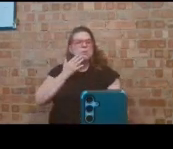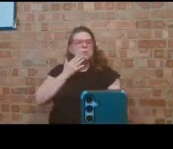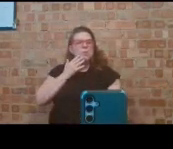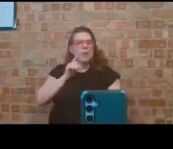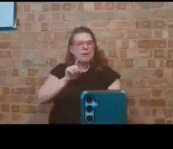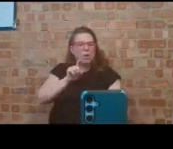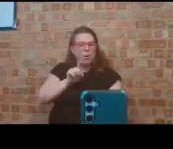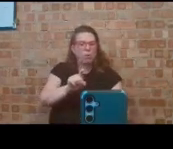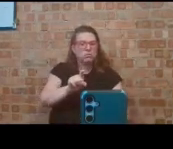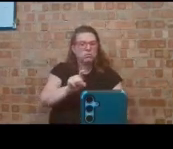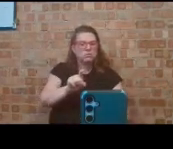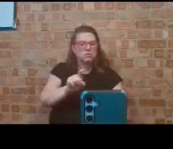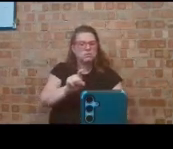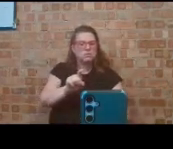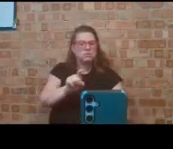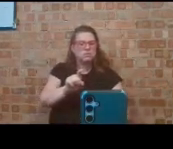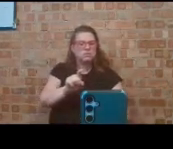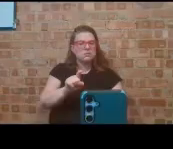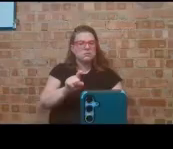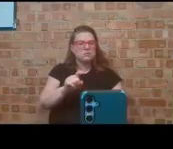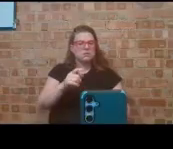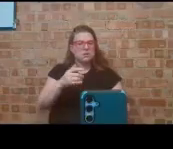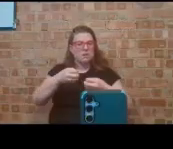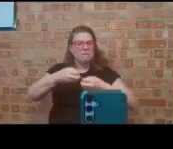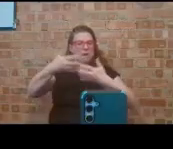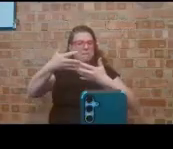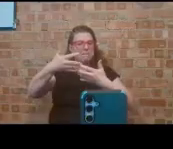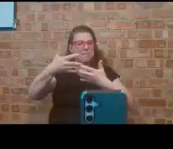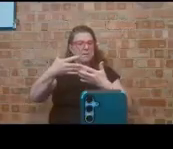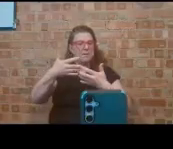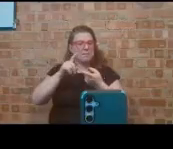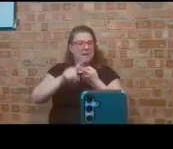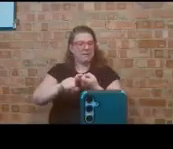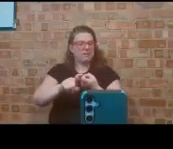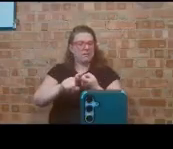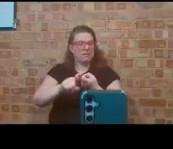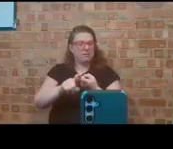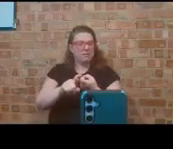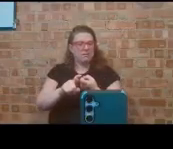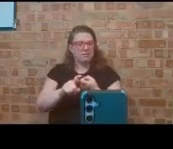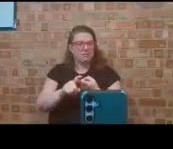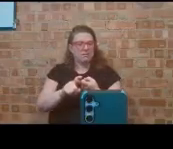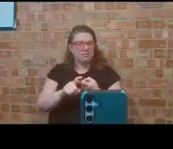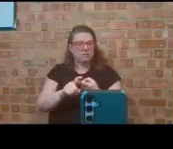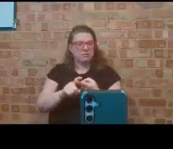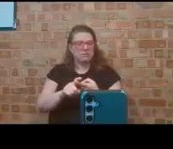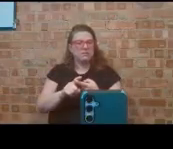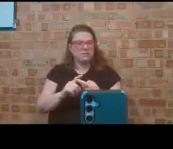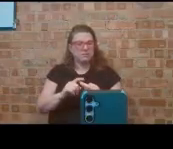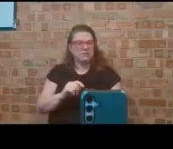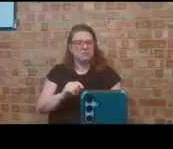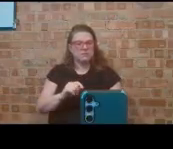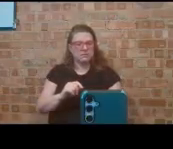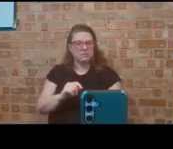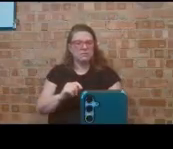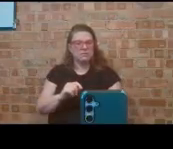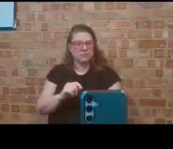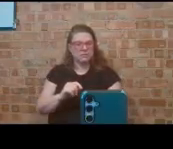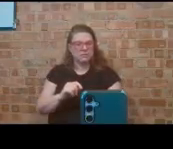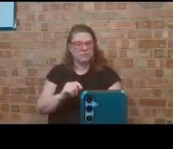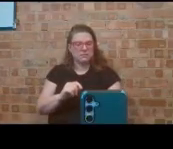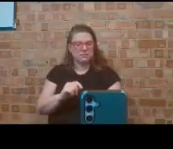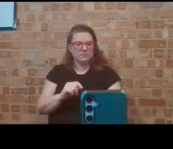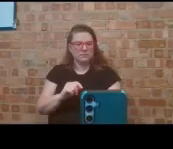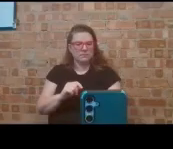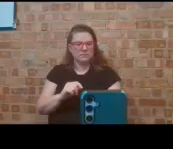got text that's text on a website, which is maybe in columns or hard to see, the accessibility reader will take that text